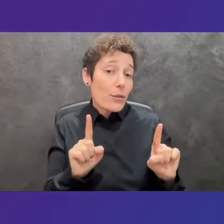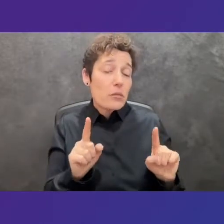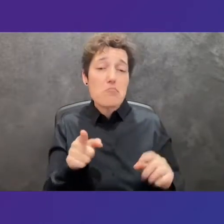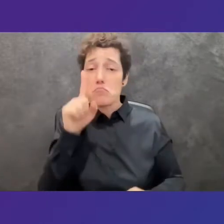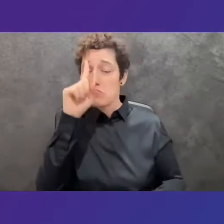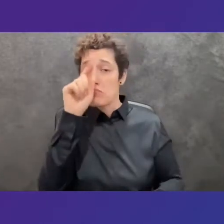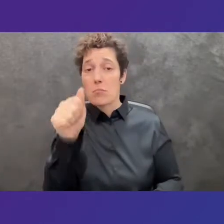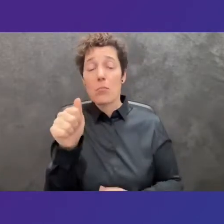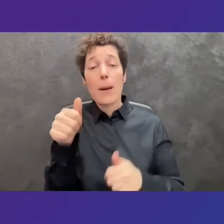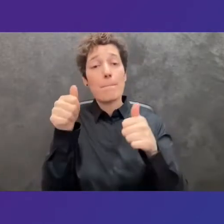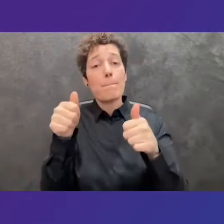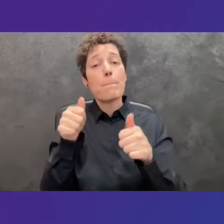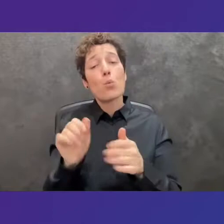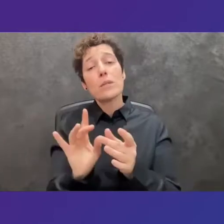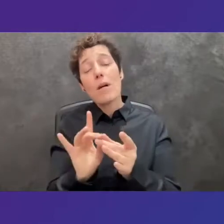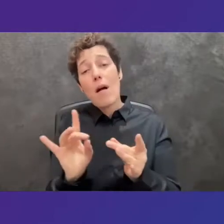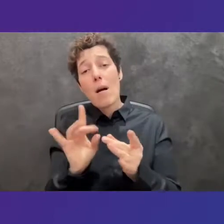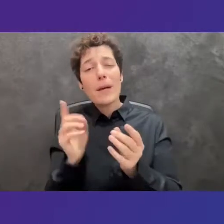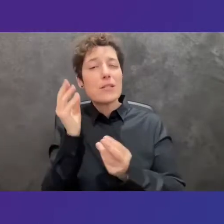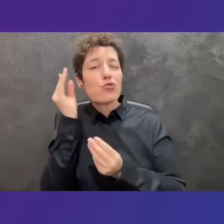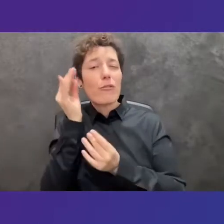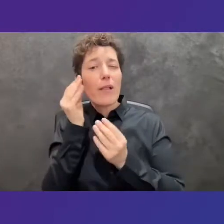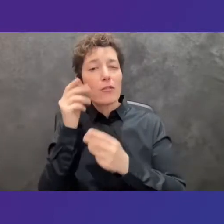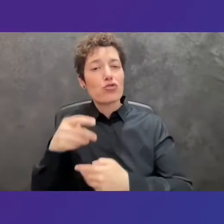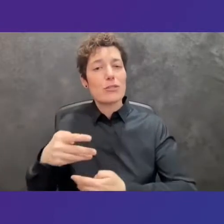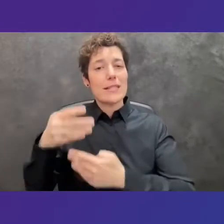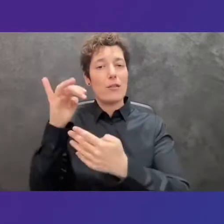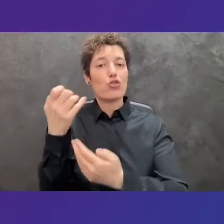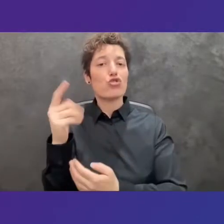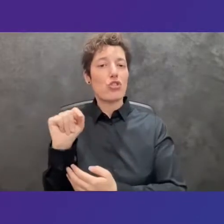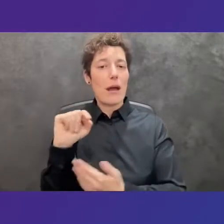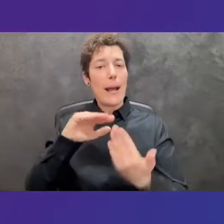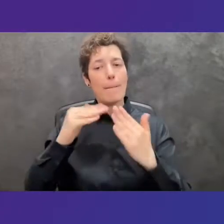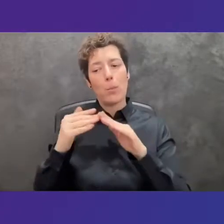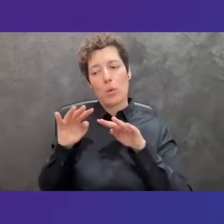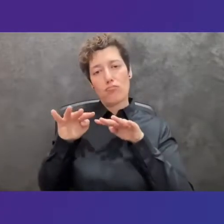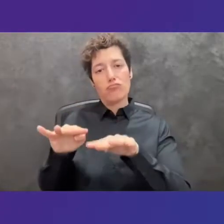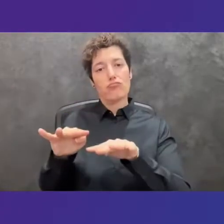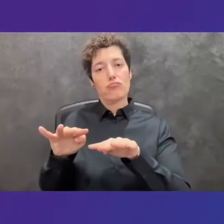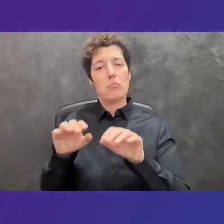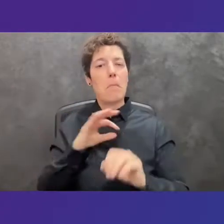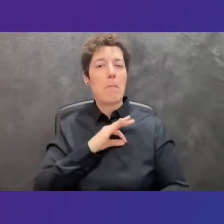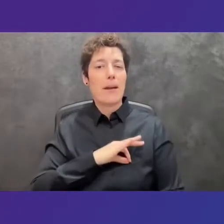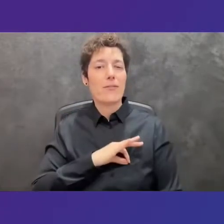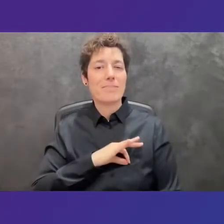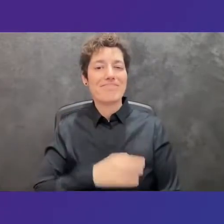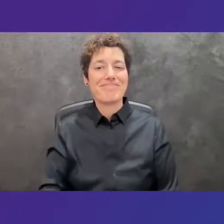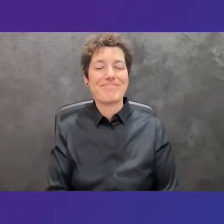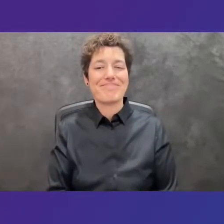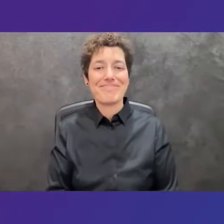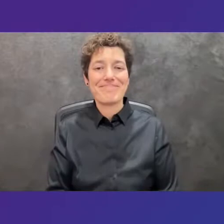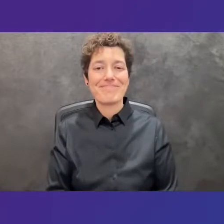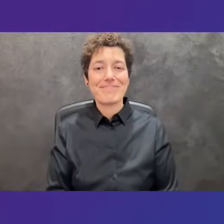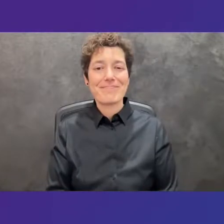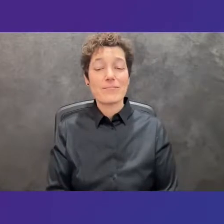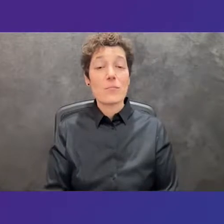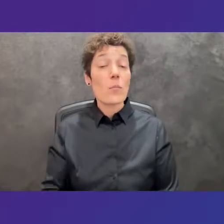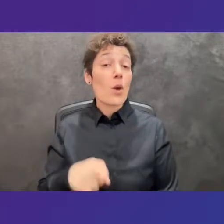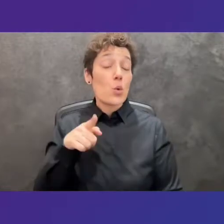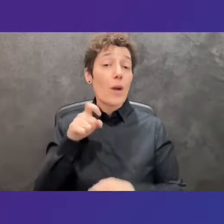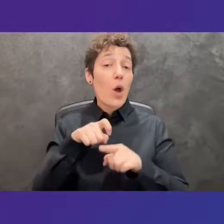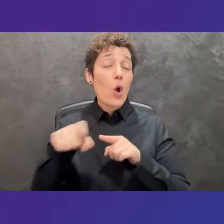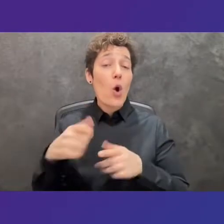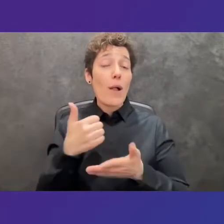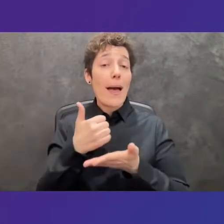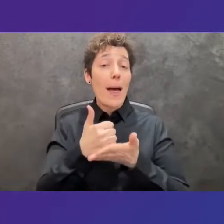to post your comments and reflections in the chat for the community's benefit. Feel free to call our helpline at